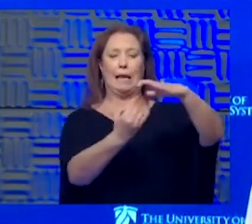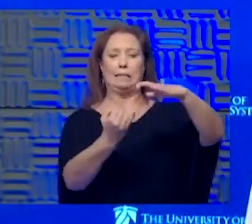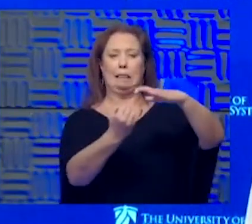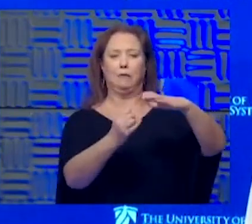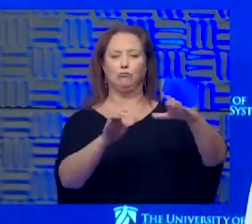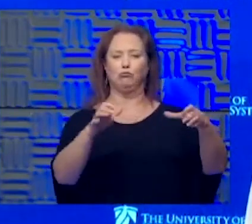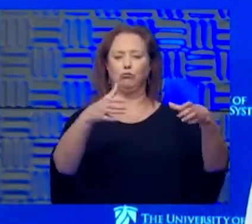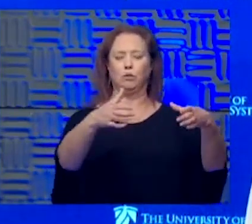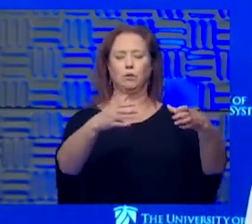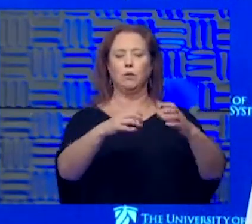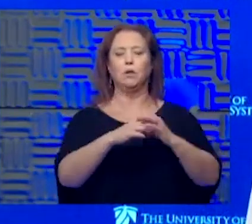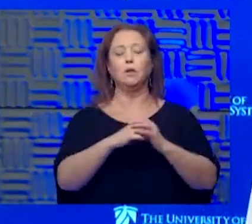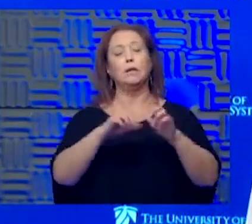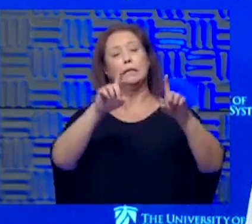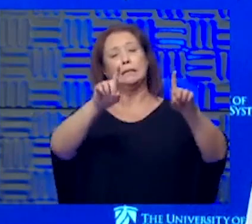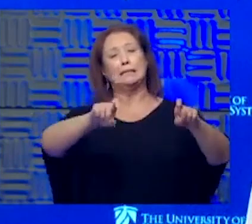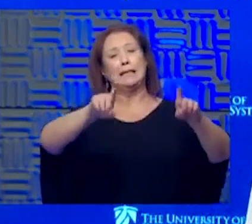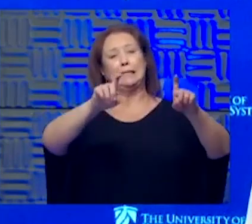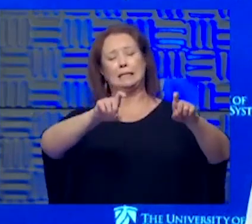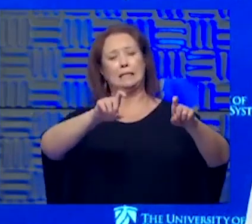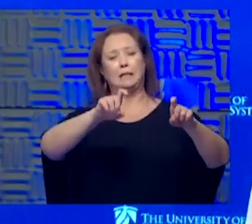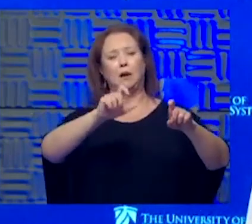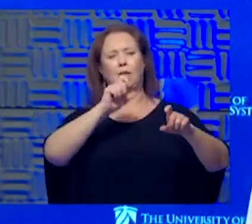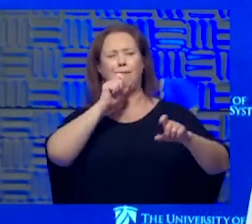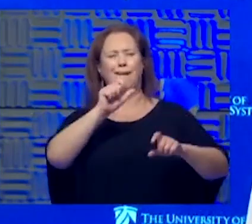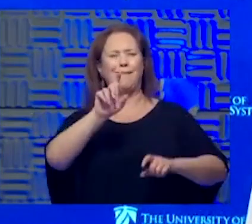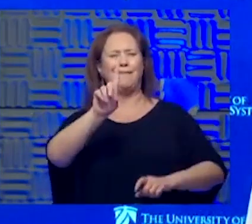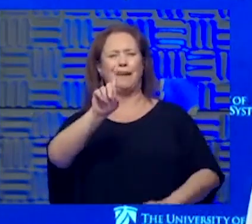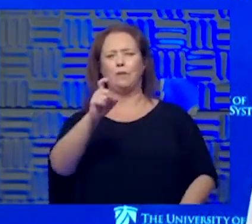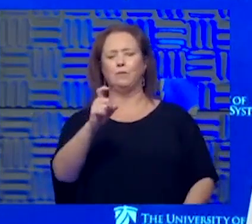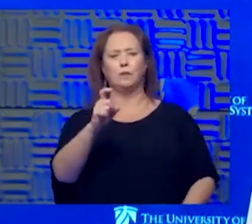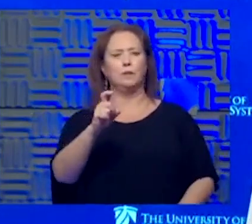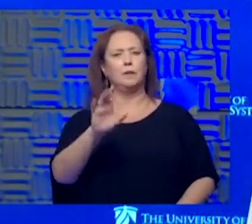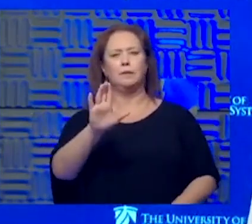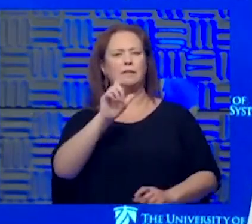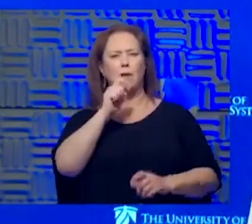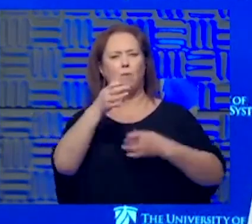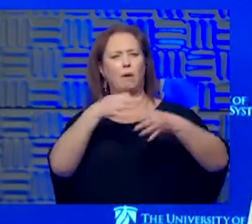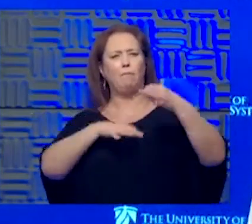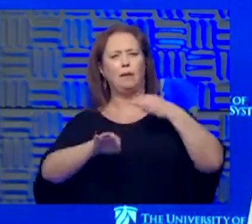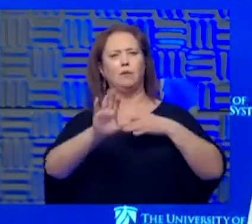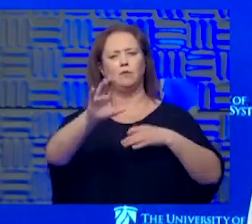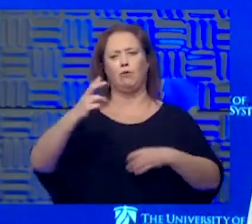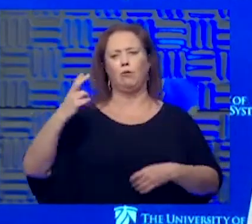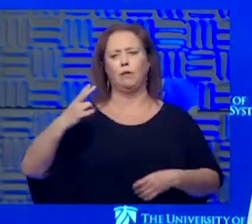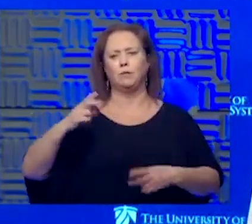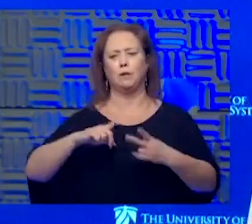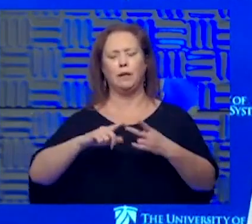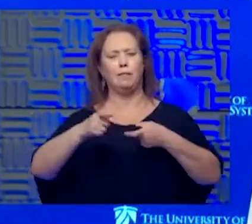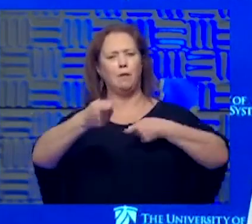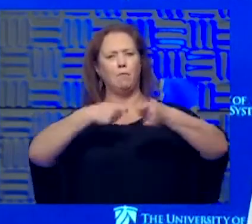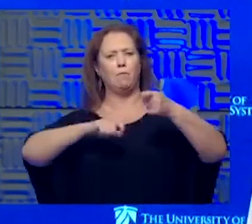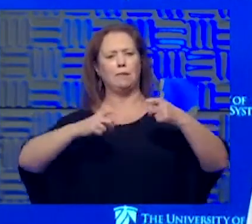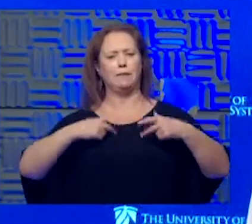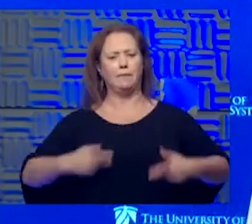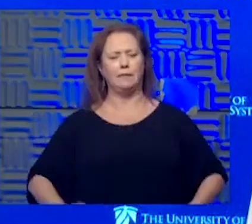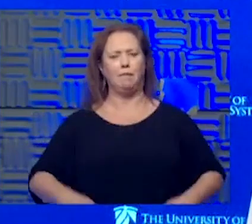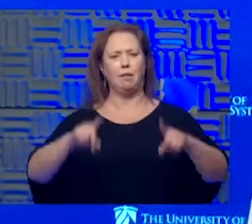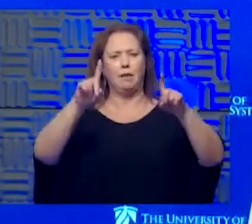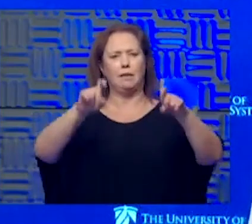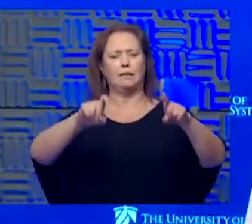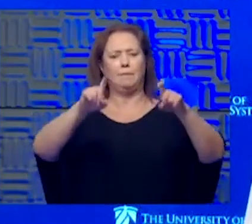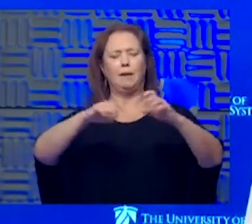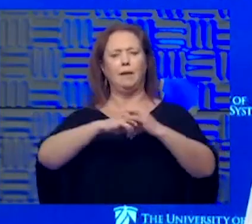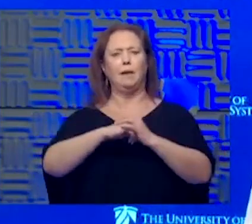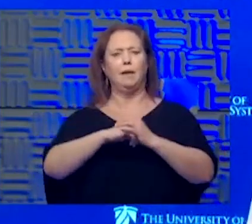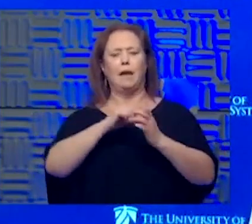It's because testings are not diagnosis. They don't replace a history. They don't replace a physical exam, and they don't replace